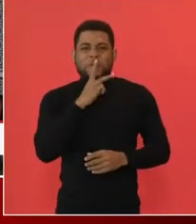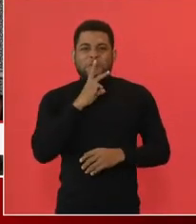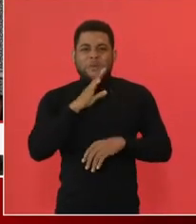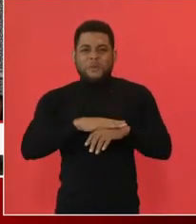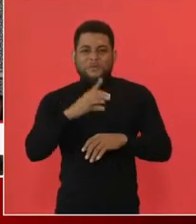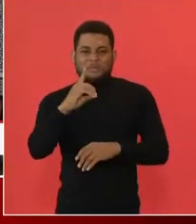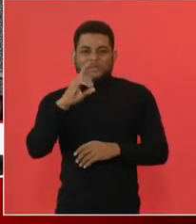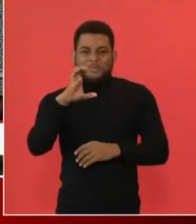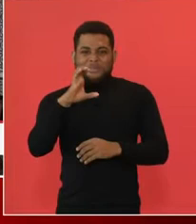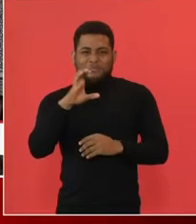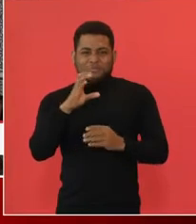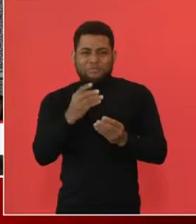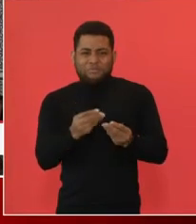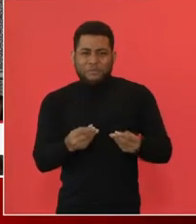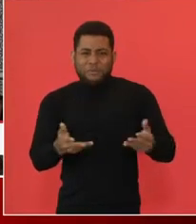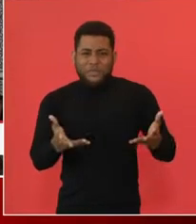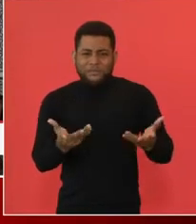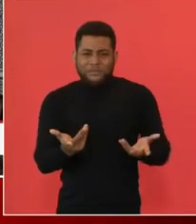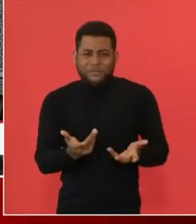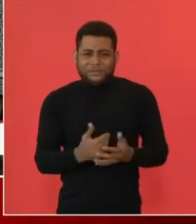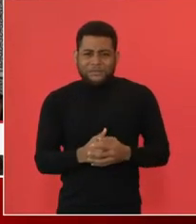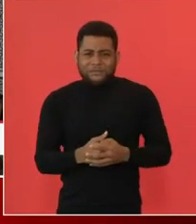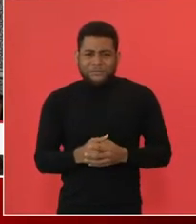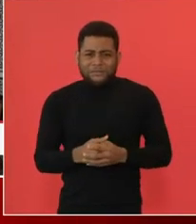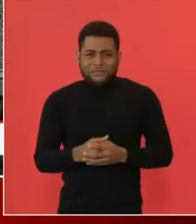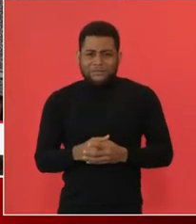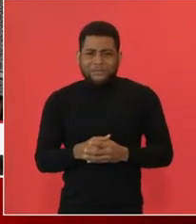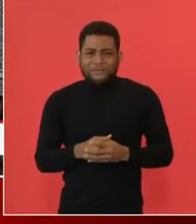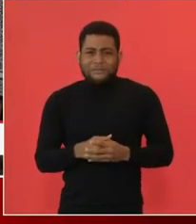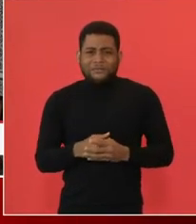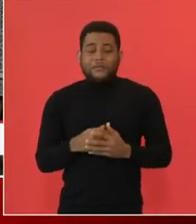event, what about this? I mean, it just,